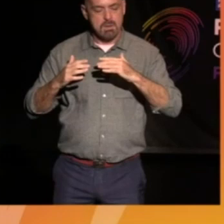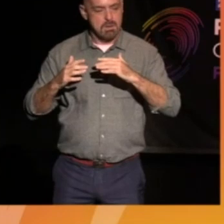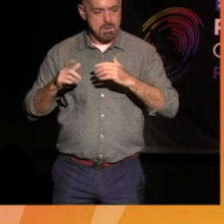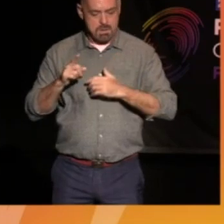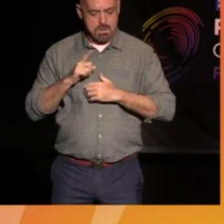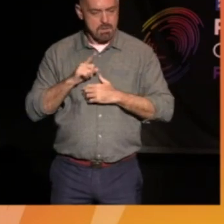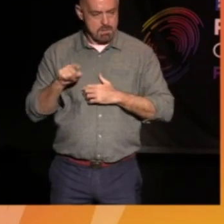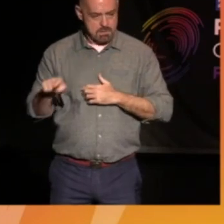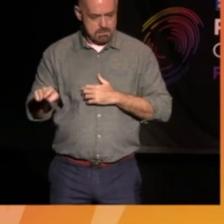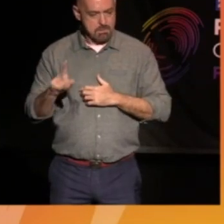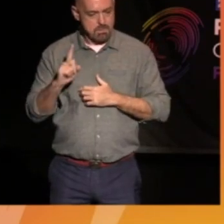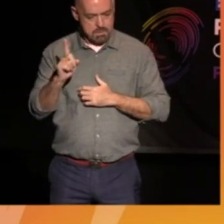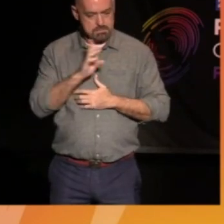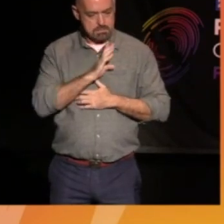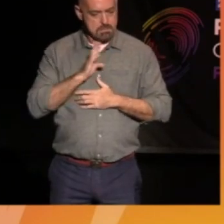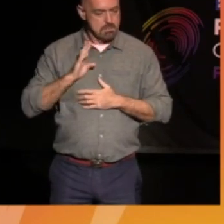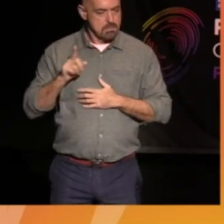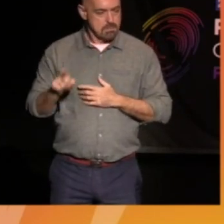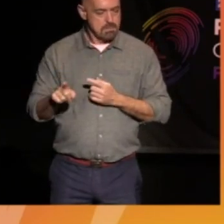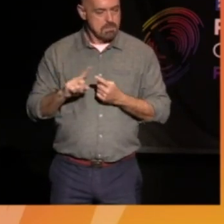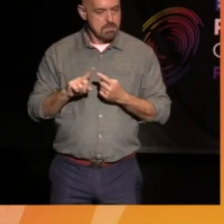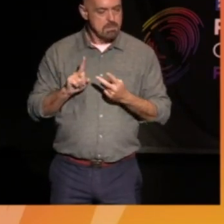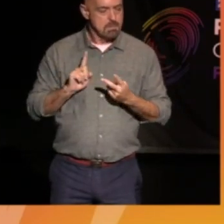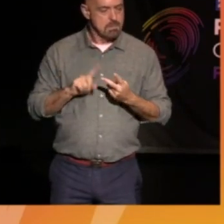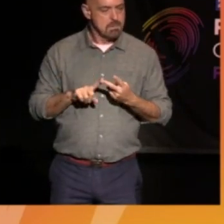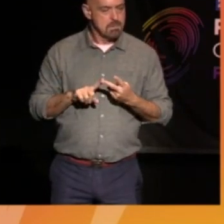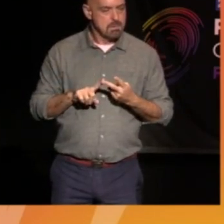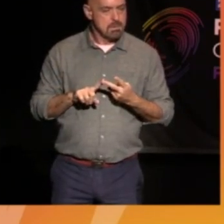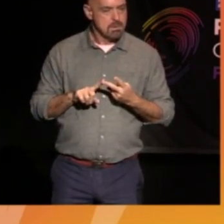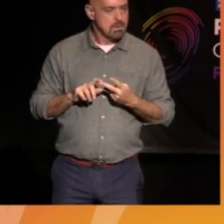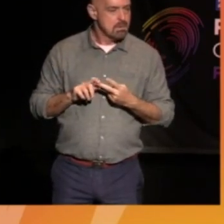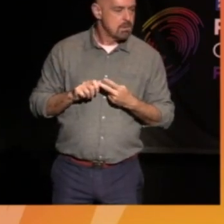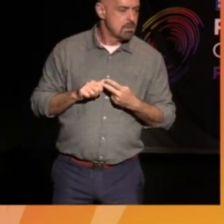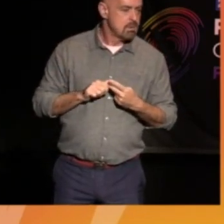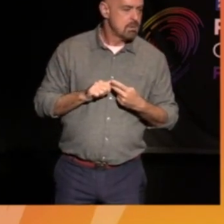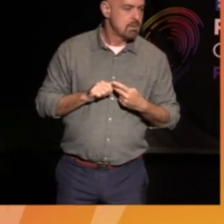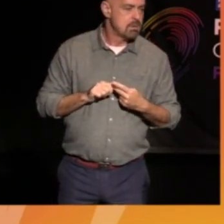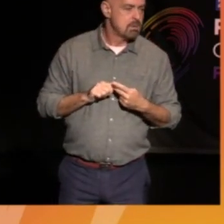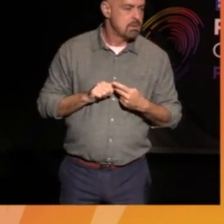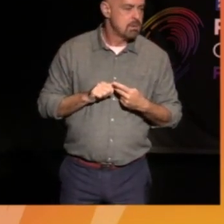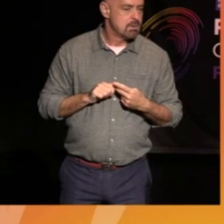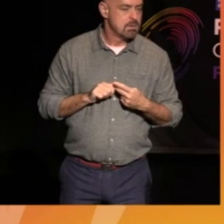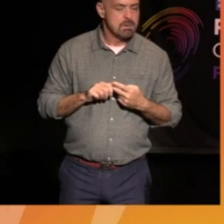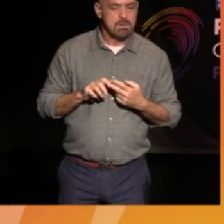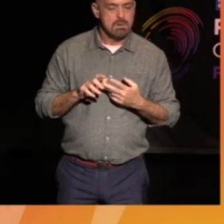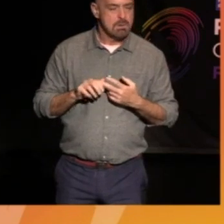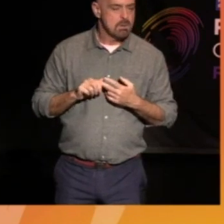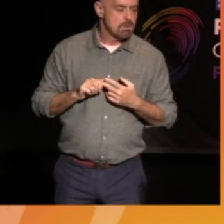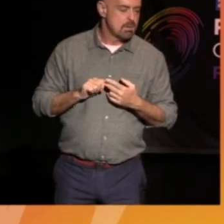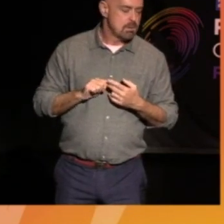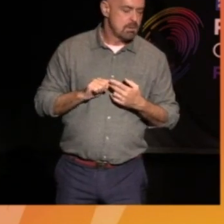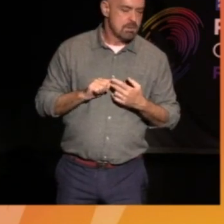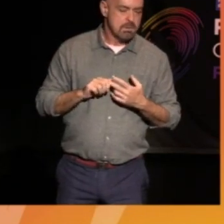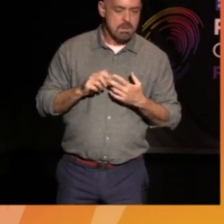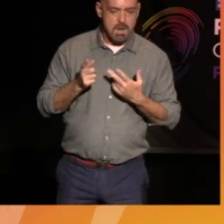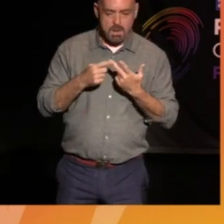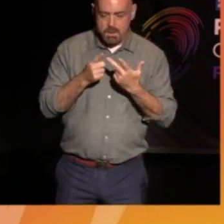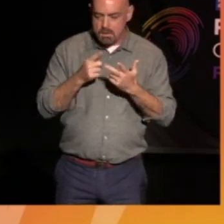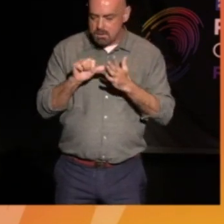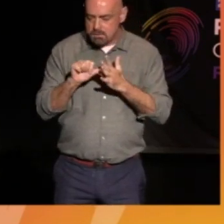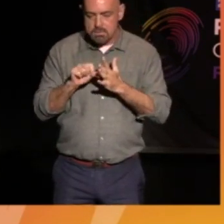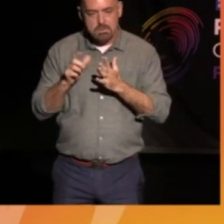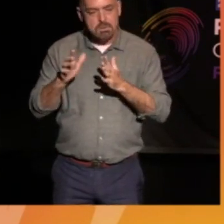is one of those reasons. But there are other reasons related to child marriages, the